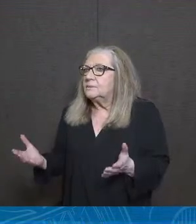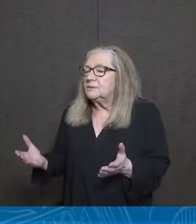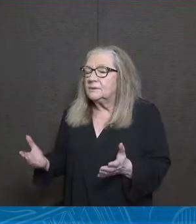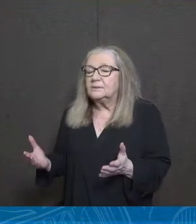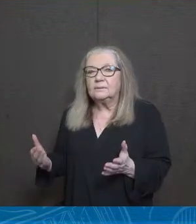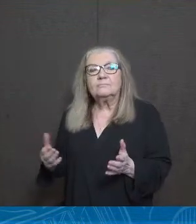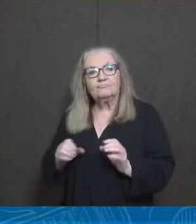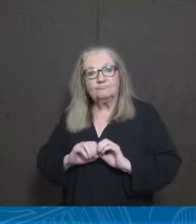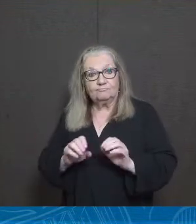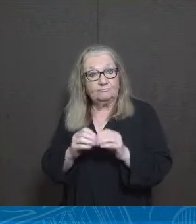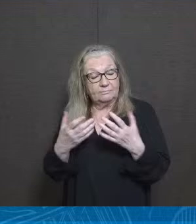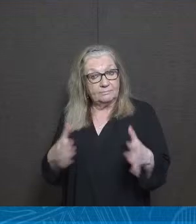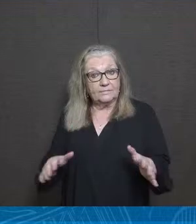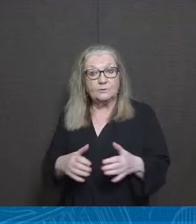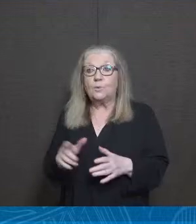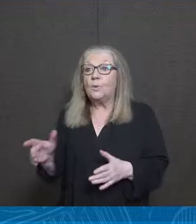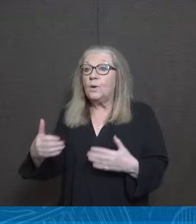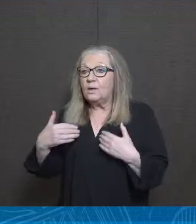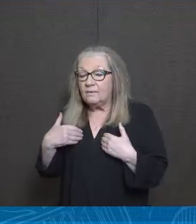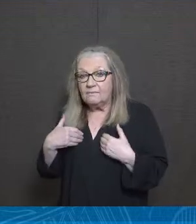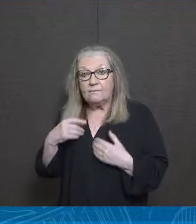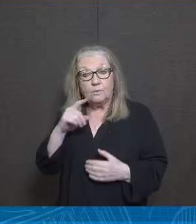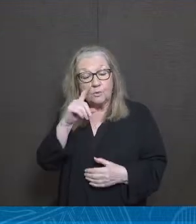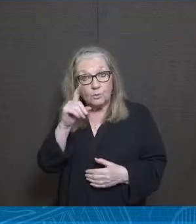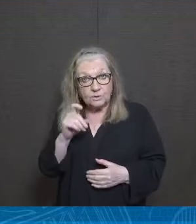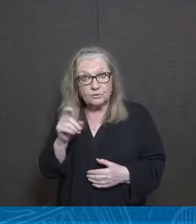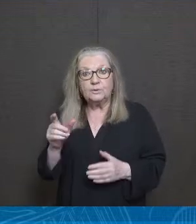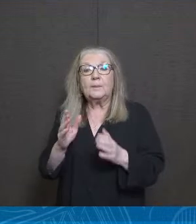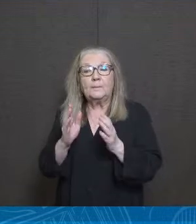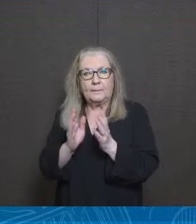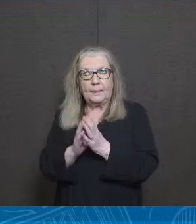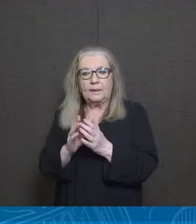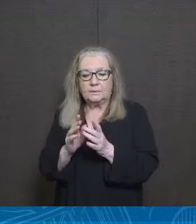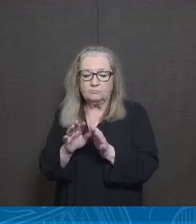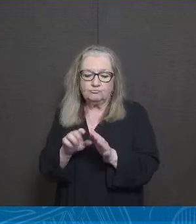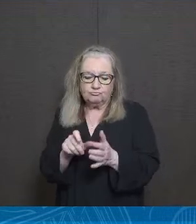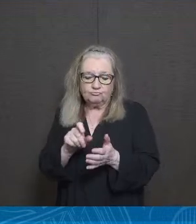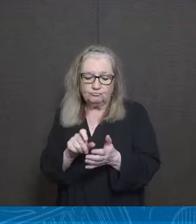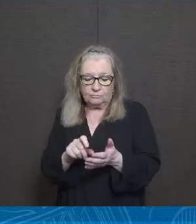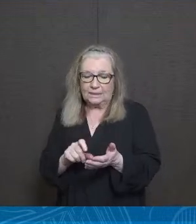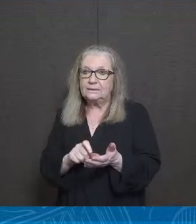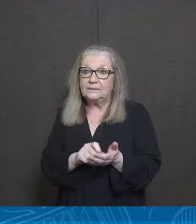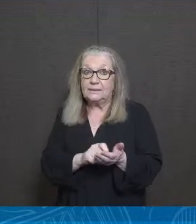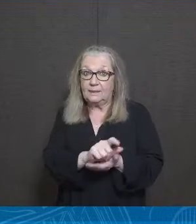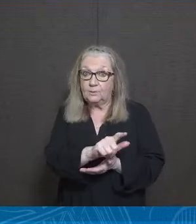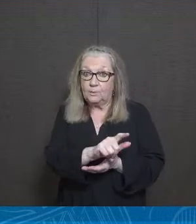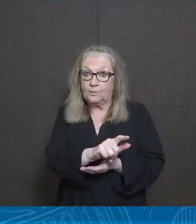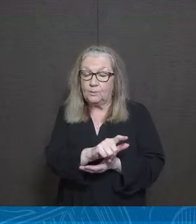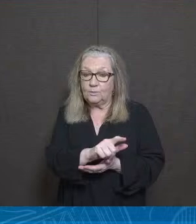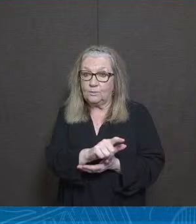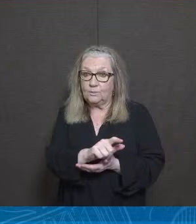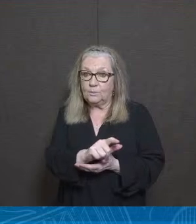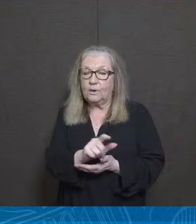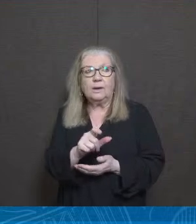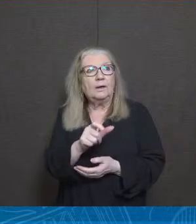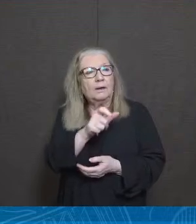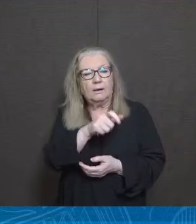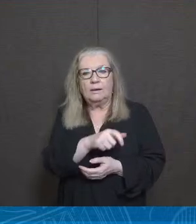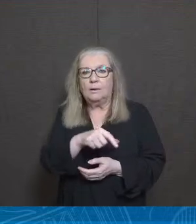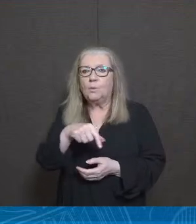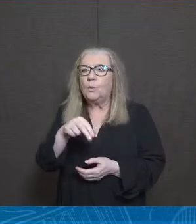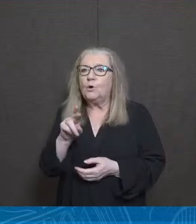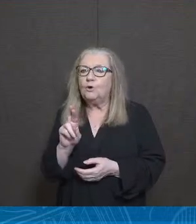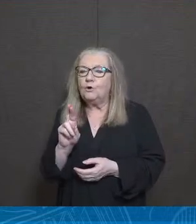questions, please write them in Slido in a bit here. Scan the QR code during